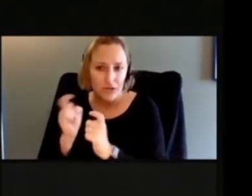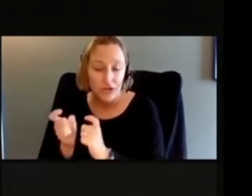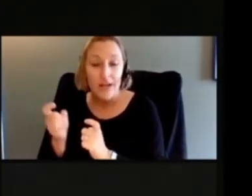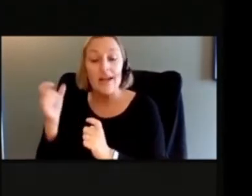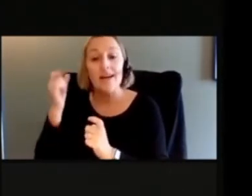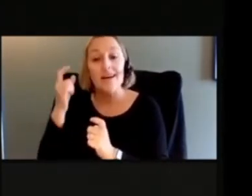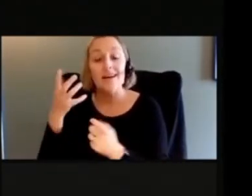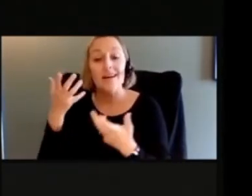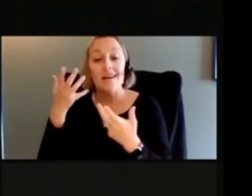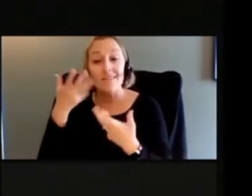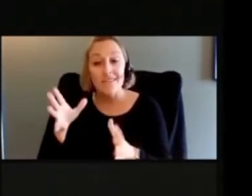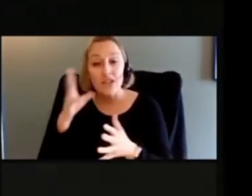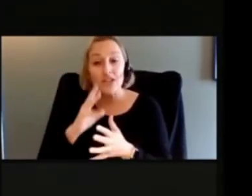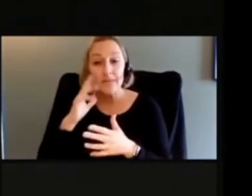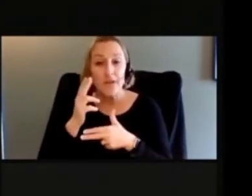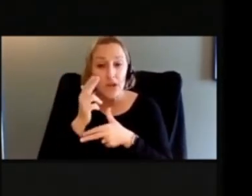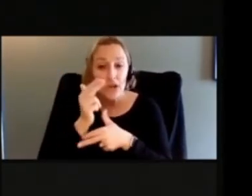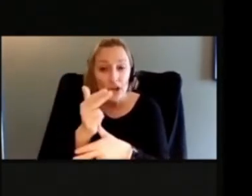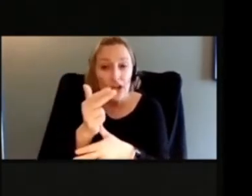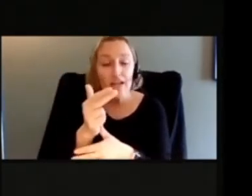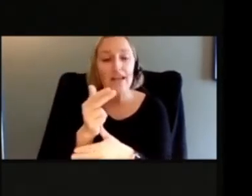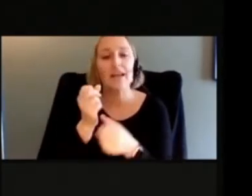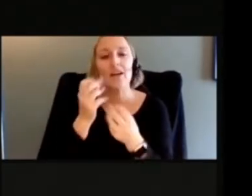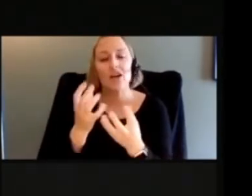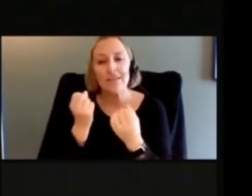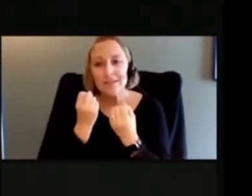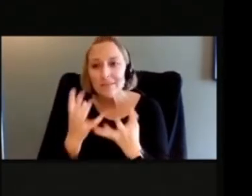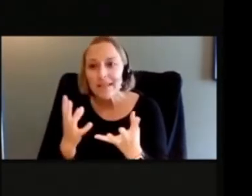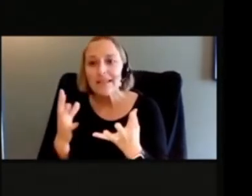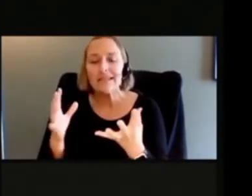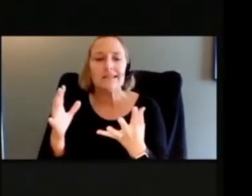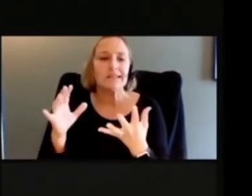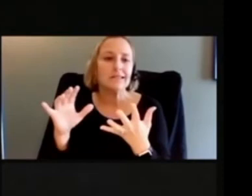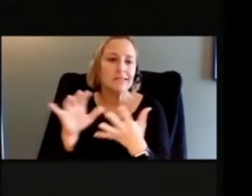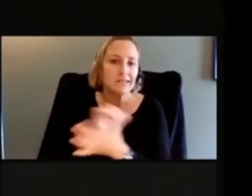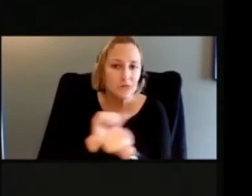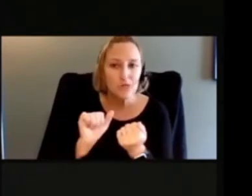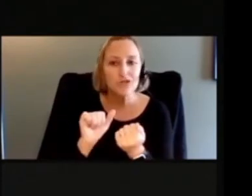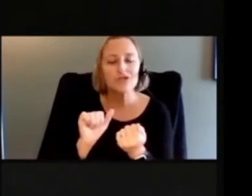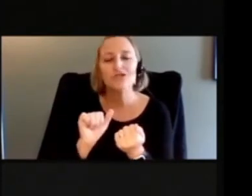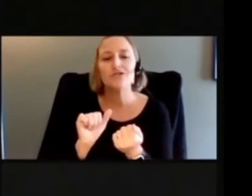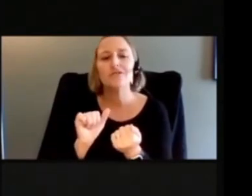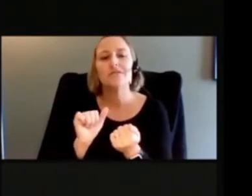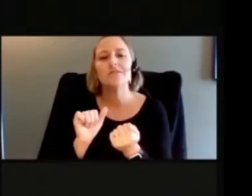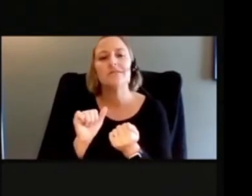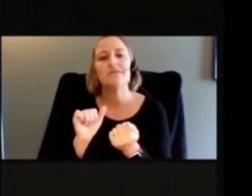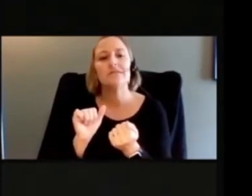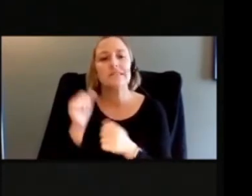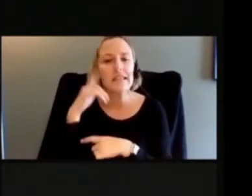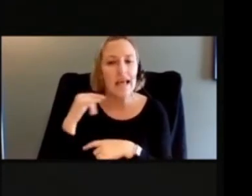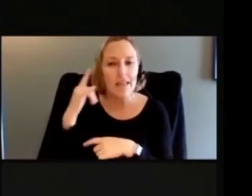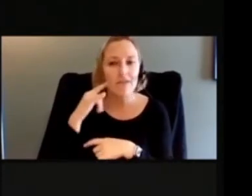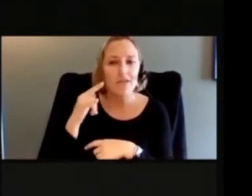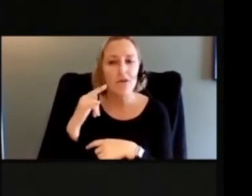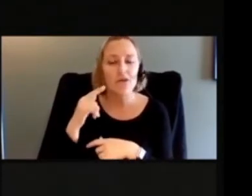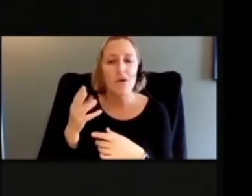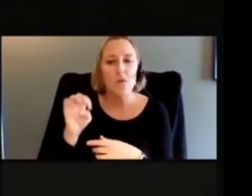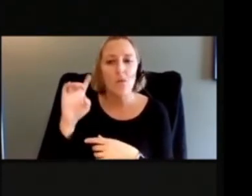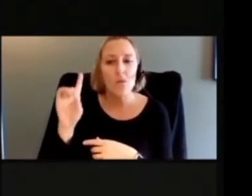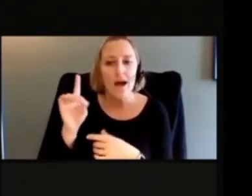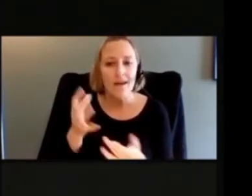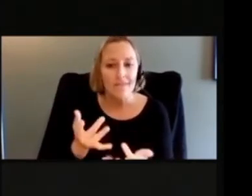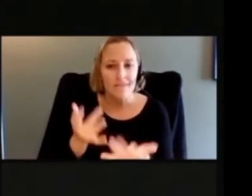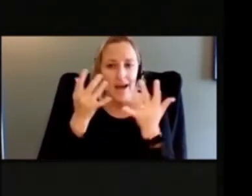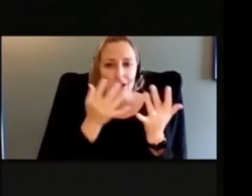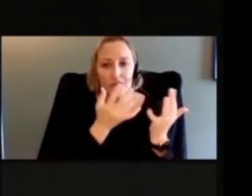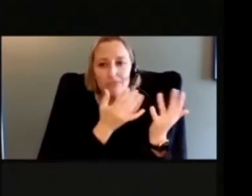of dollars of destructions, California wildfires, and you can imagine the disruptions this